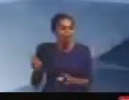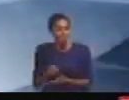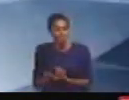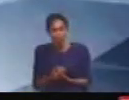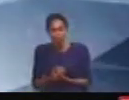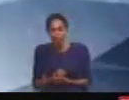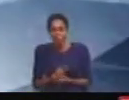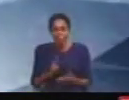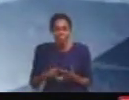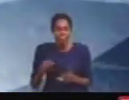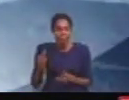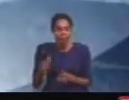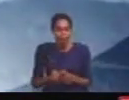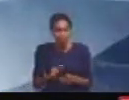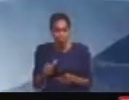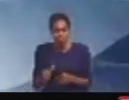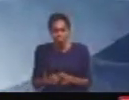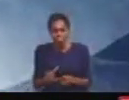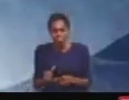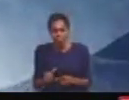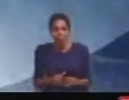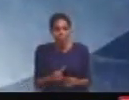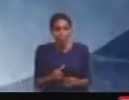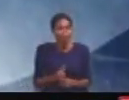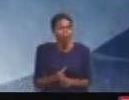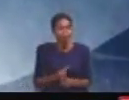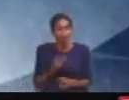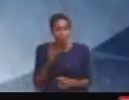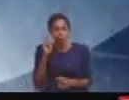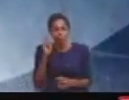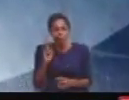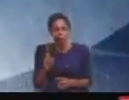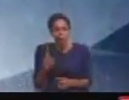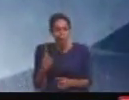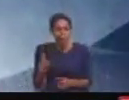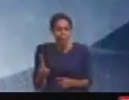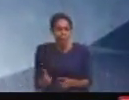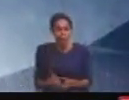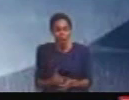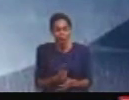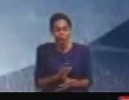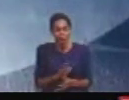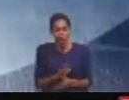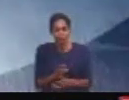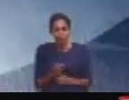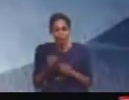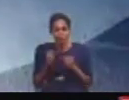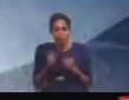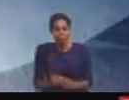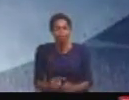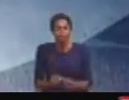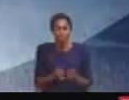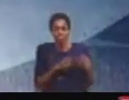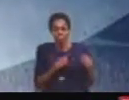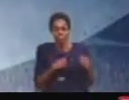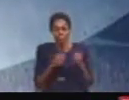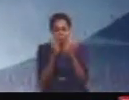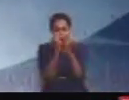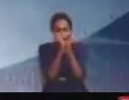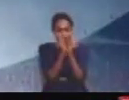To every soul held captive by depression, I speak